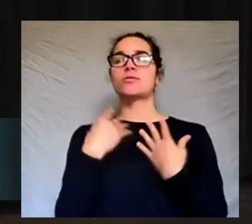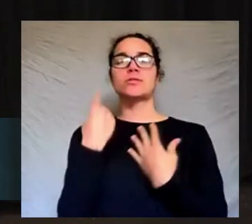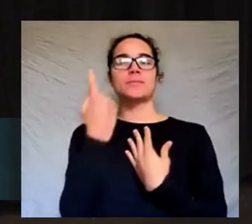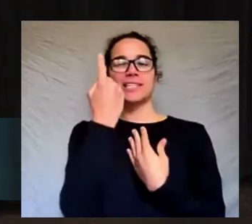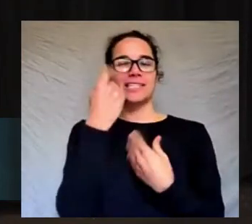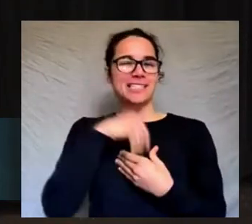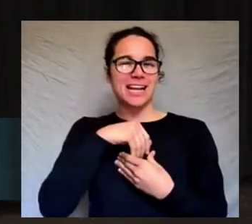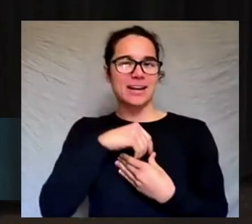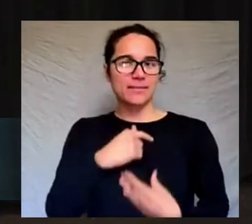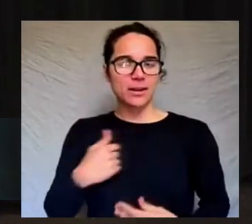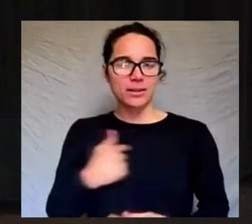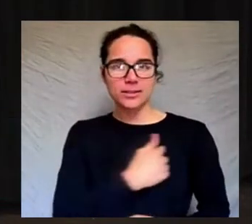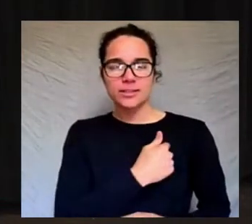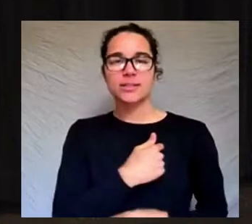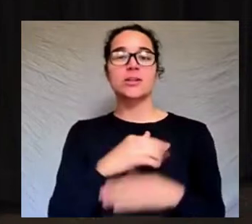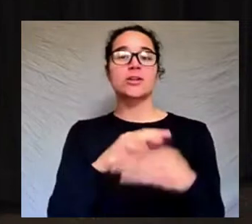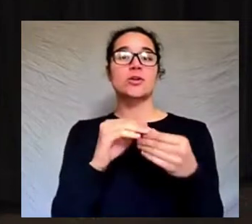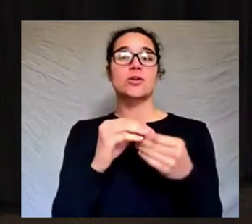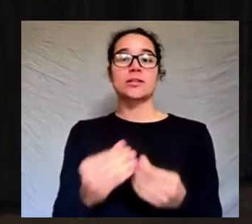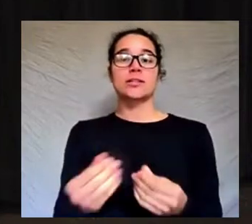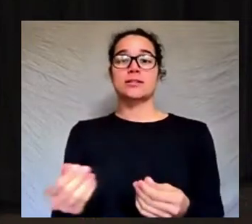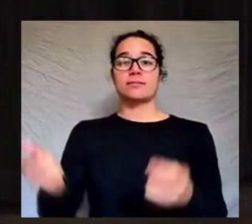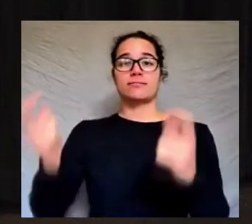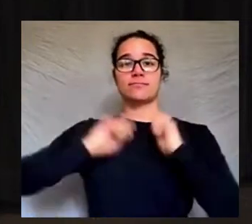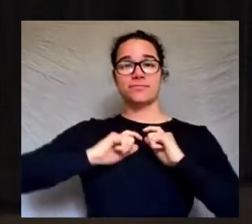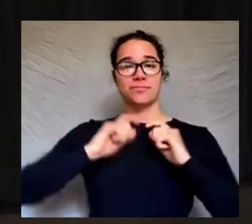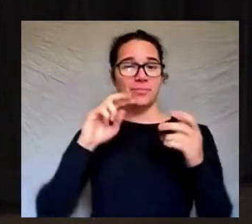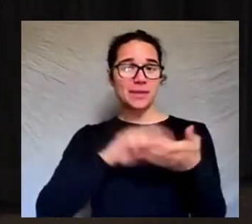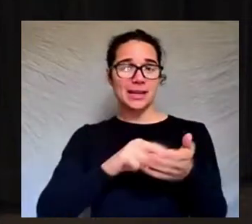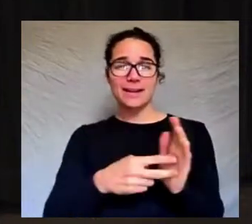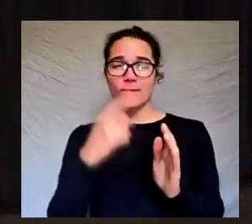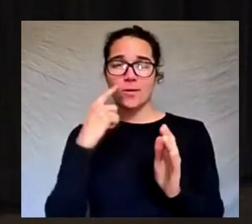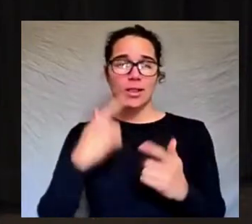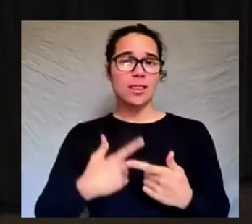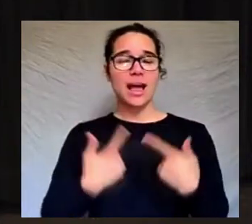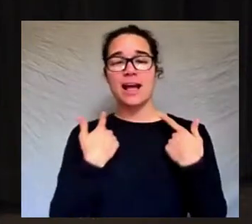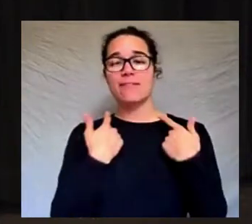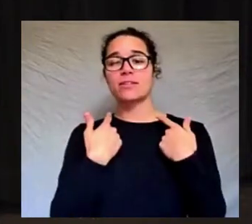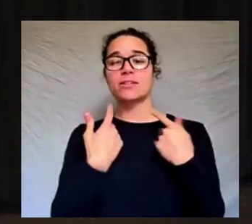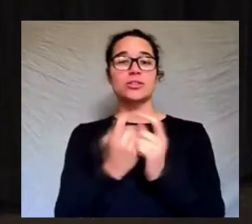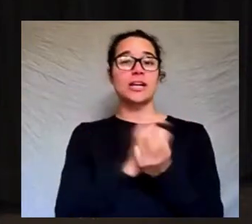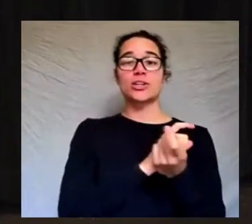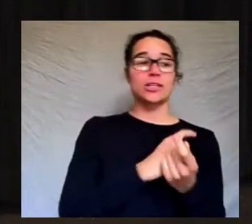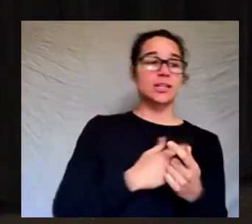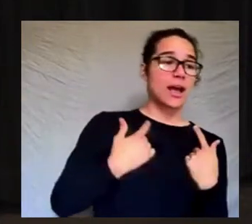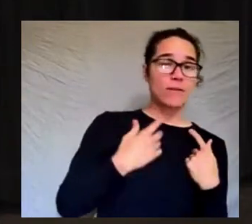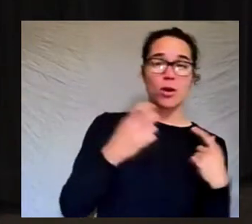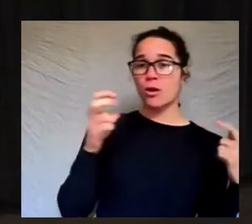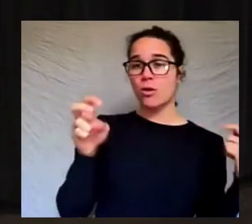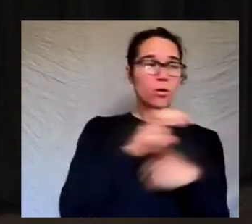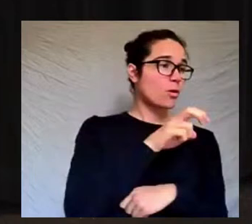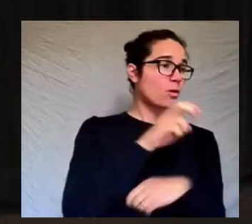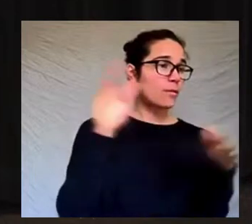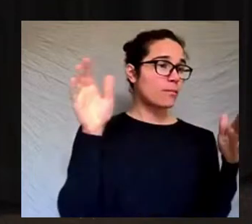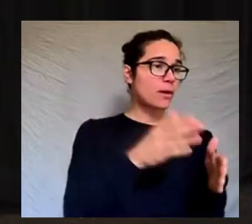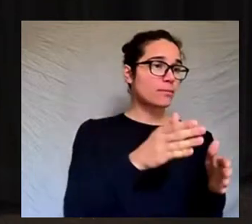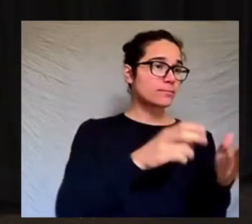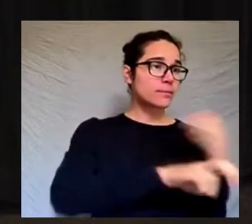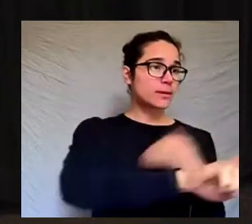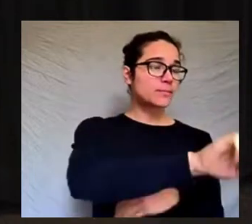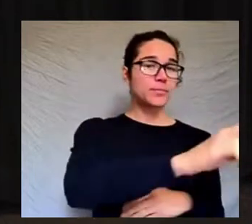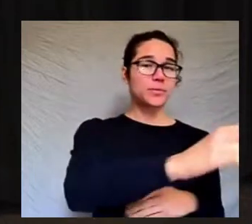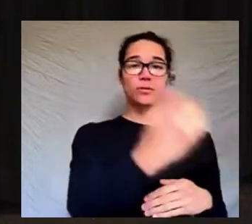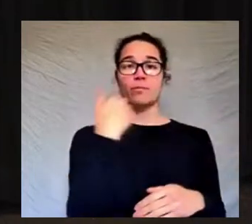us meaning in our lives. They set us on new paths. They remind us that we are not alone. And as long as we